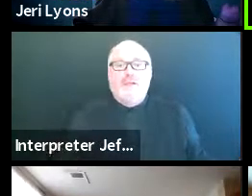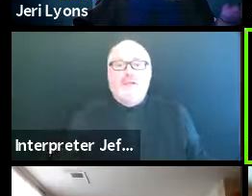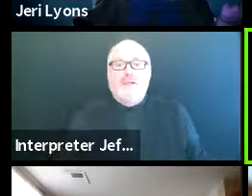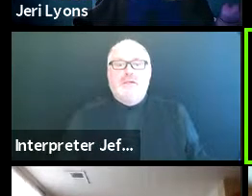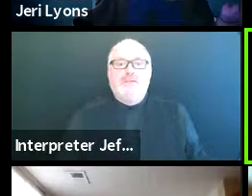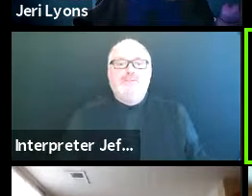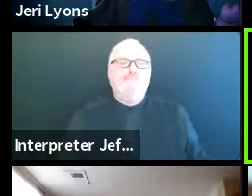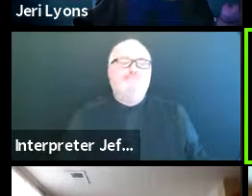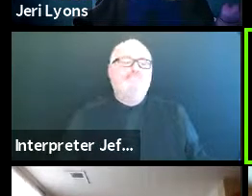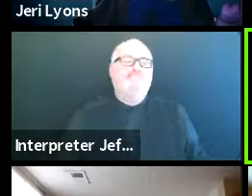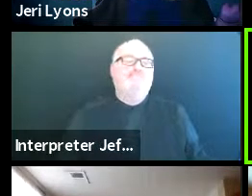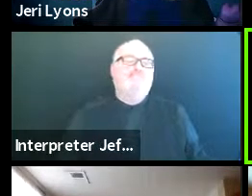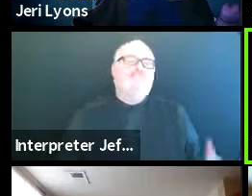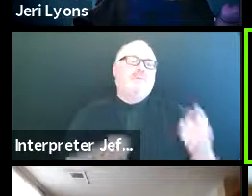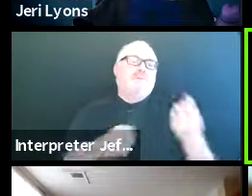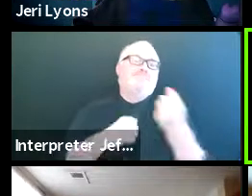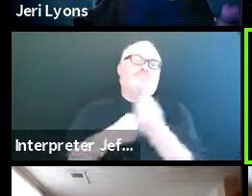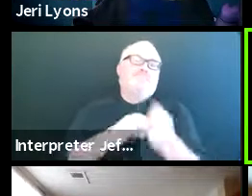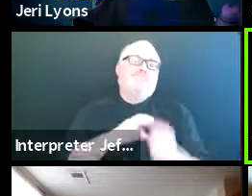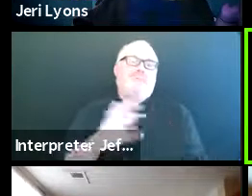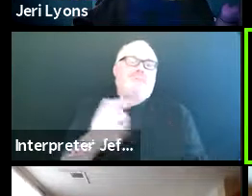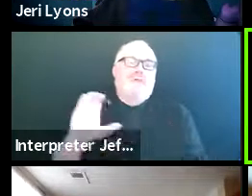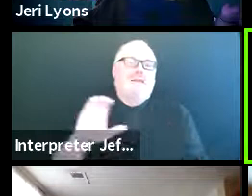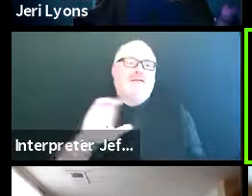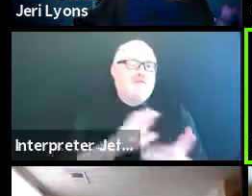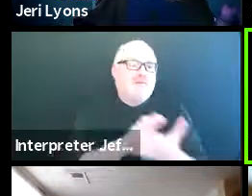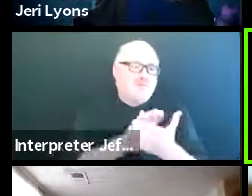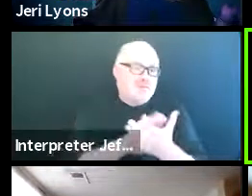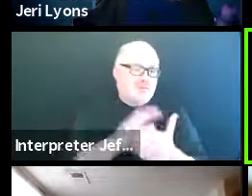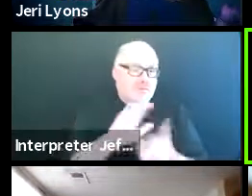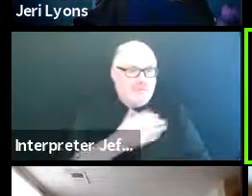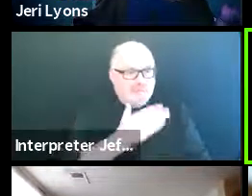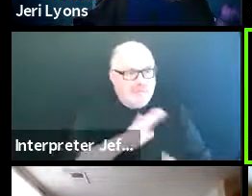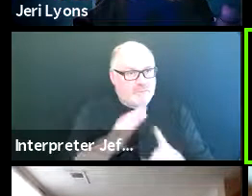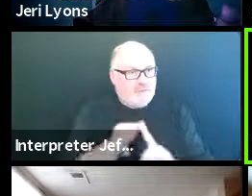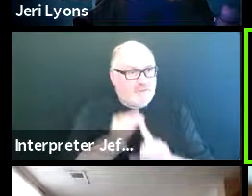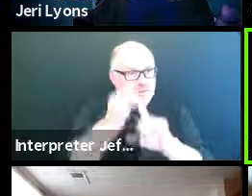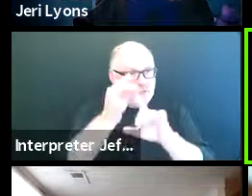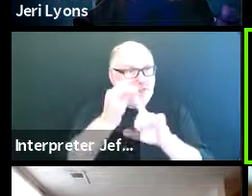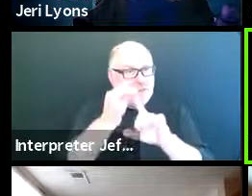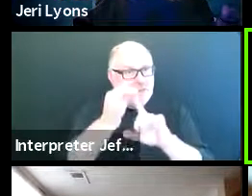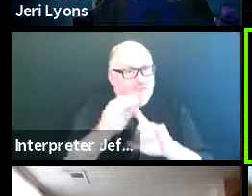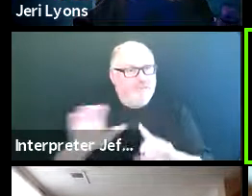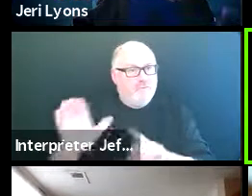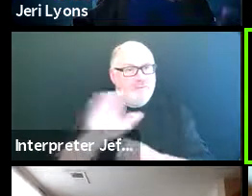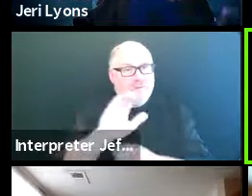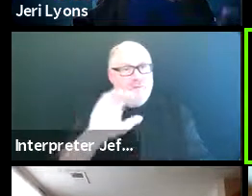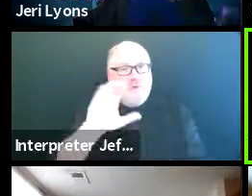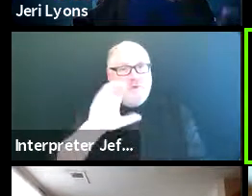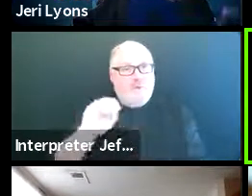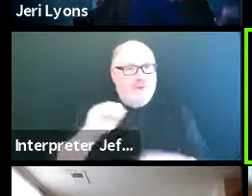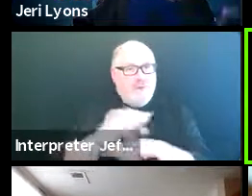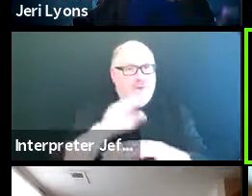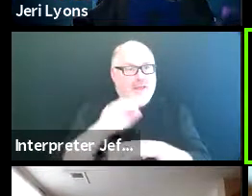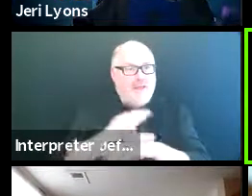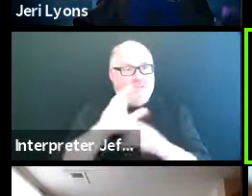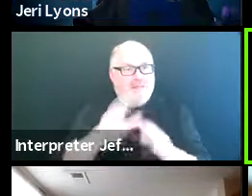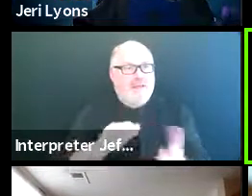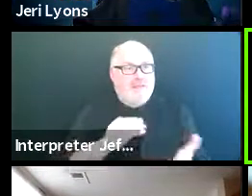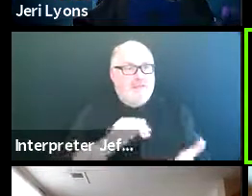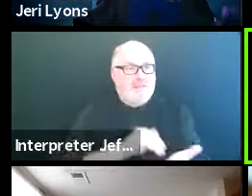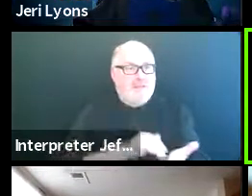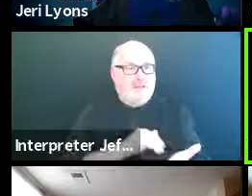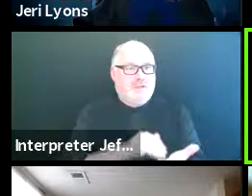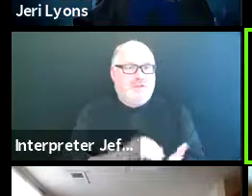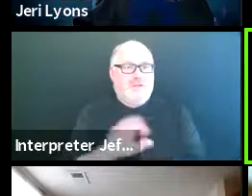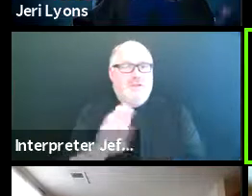On behalf of the faculty of the School of Music, and especially on behalf of her co-advisor, Dr. Mary Catherine